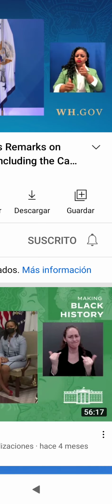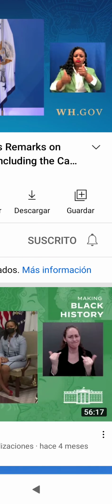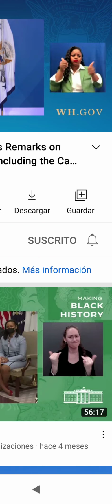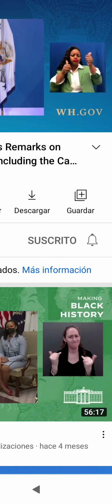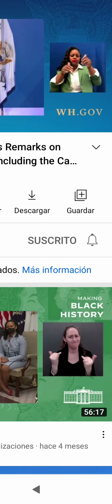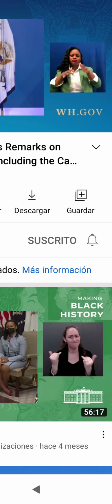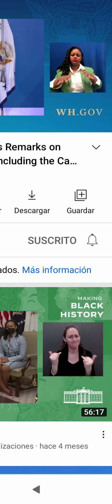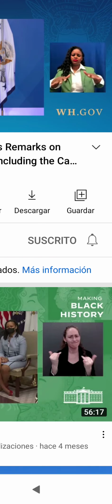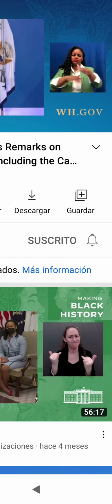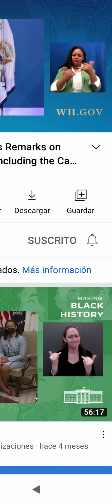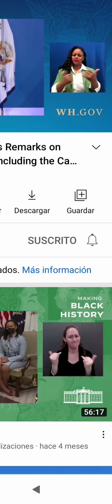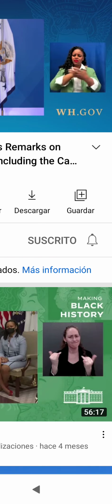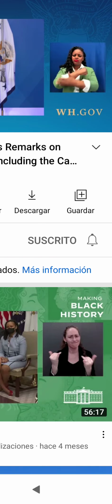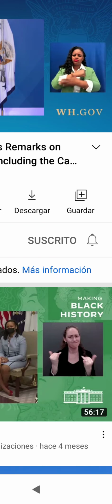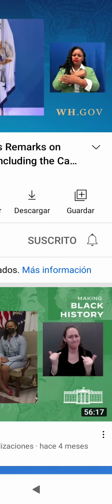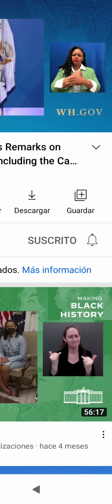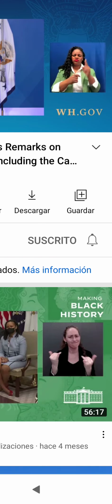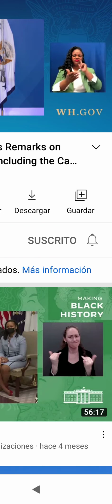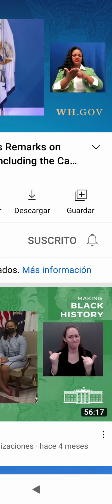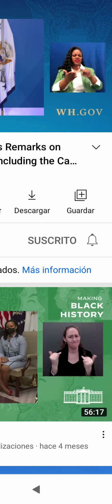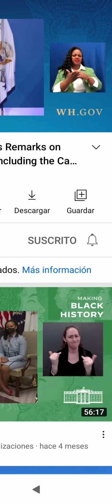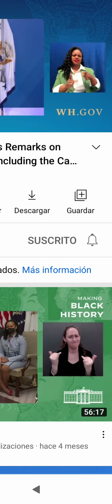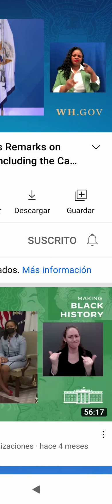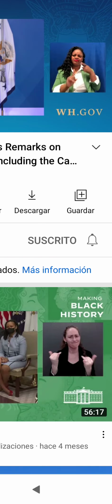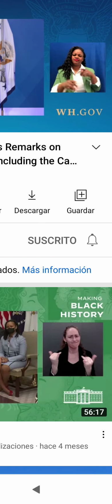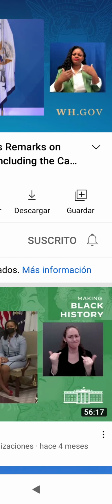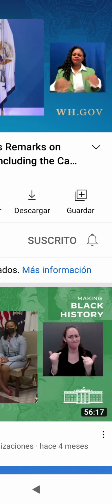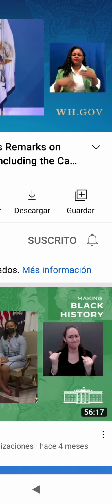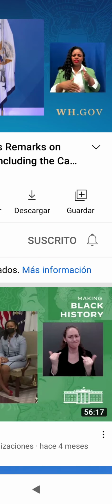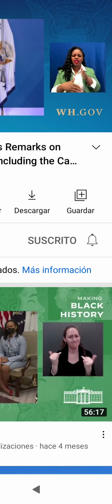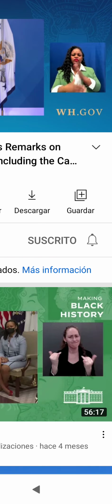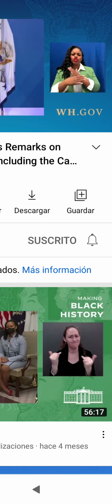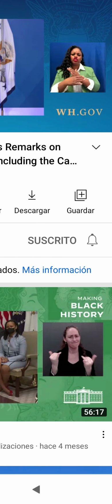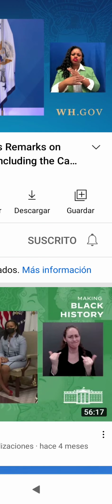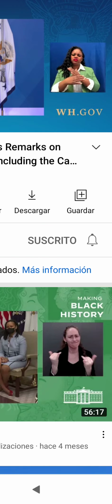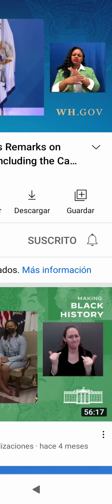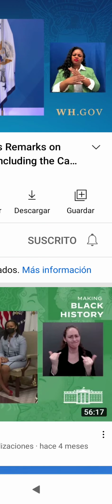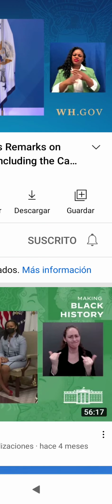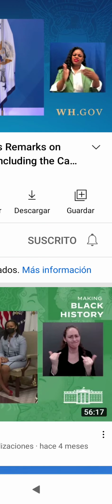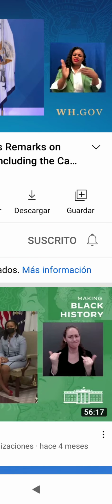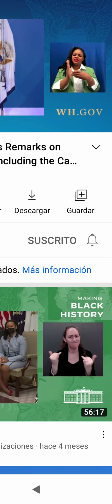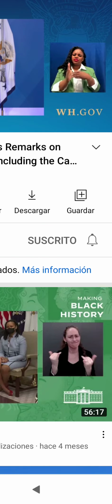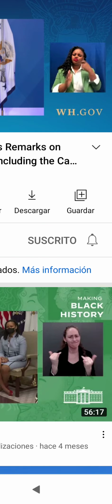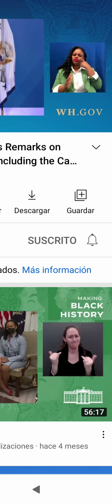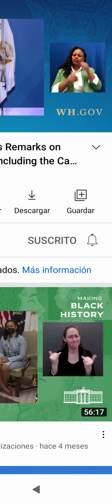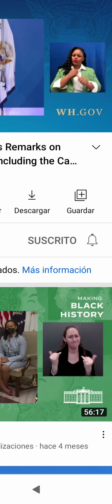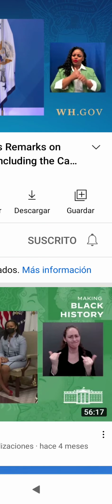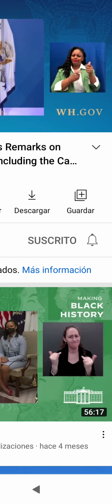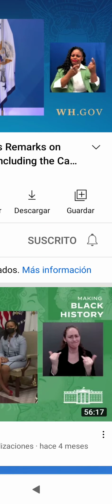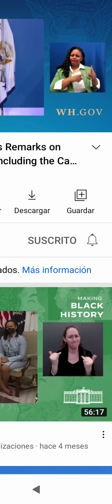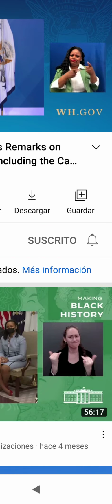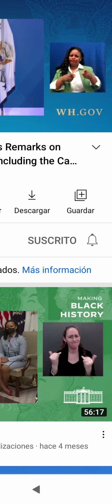to investigate, disrupt, and prosecute the recent threats targeting historically black colleges and